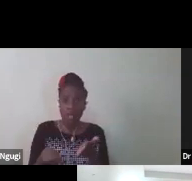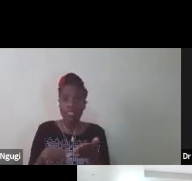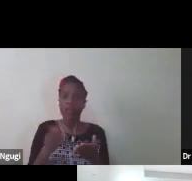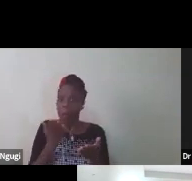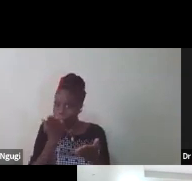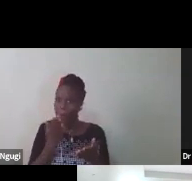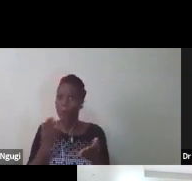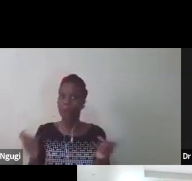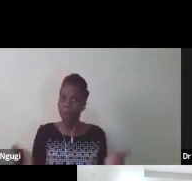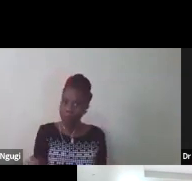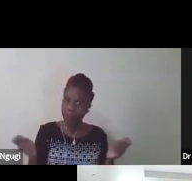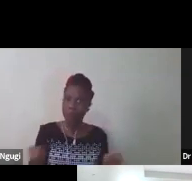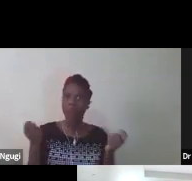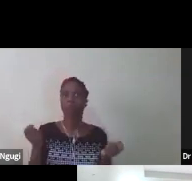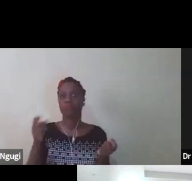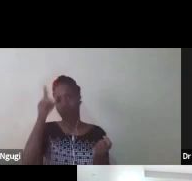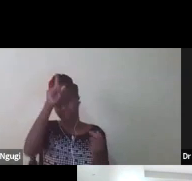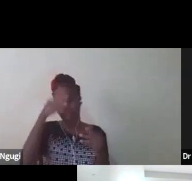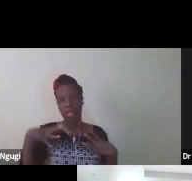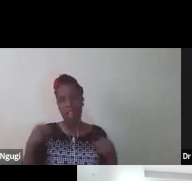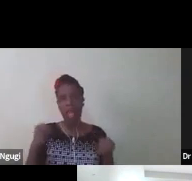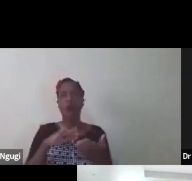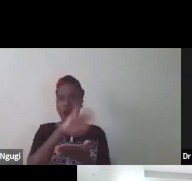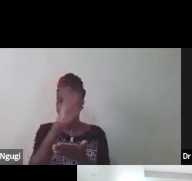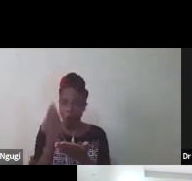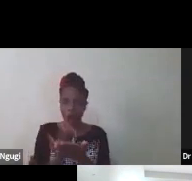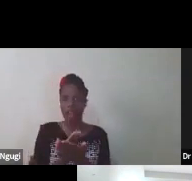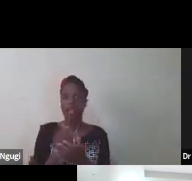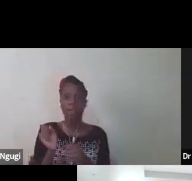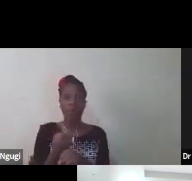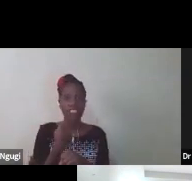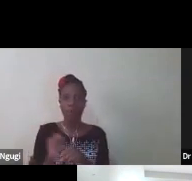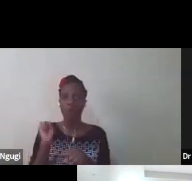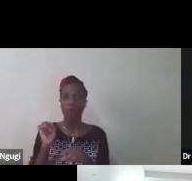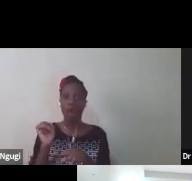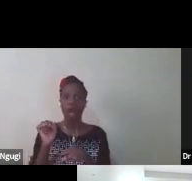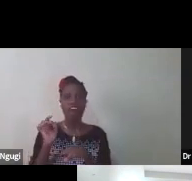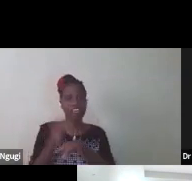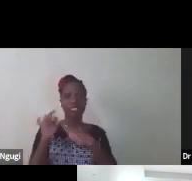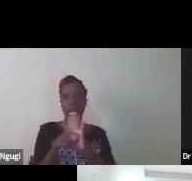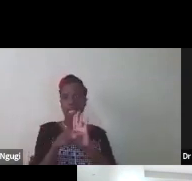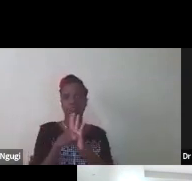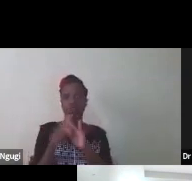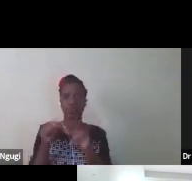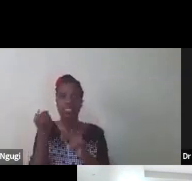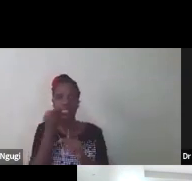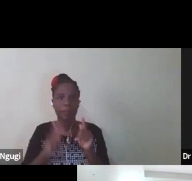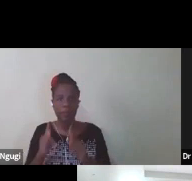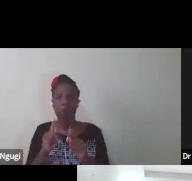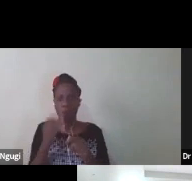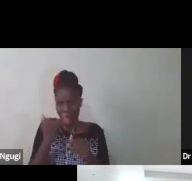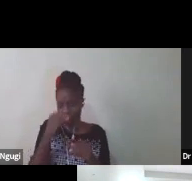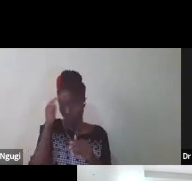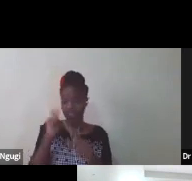do some kind of interventions which are harmful to the patient, but also not also to violate the rights of the patients. I